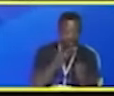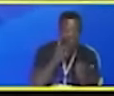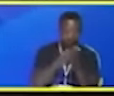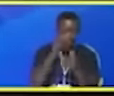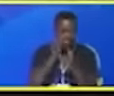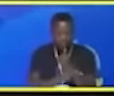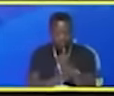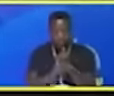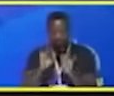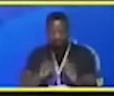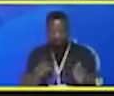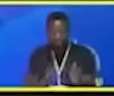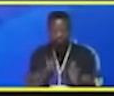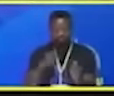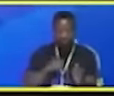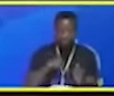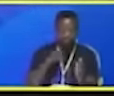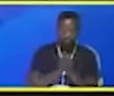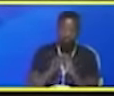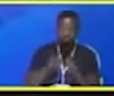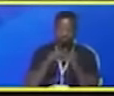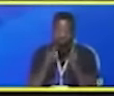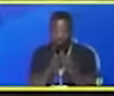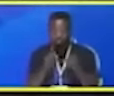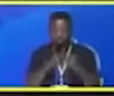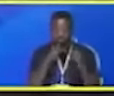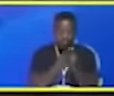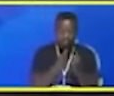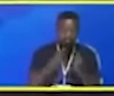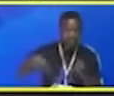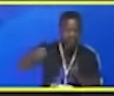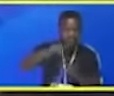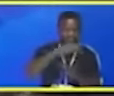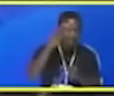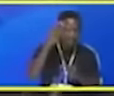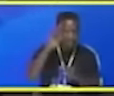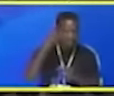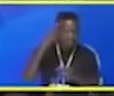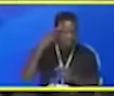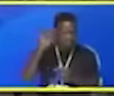shall follow me. And it's clear that we do not even know what it is.